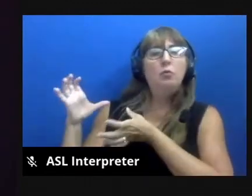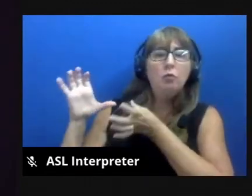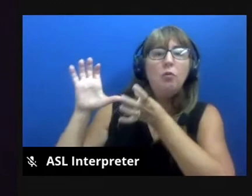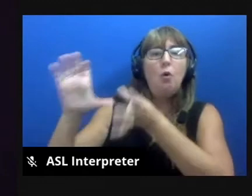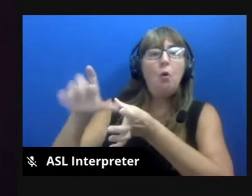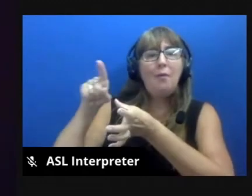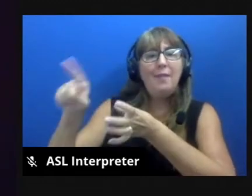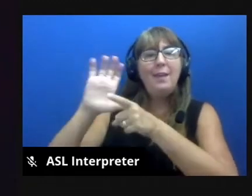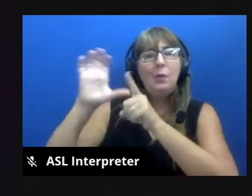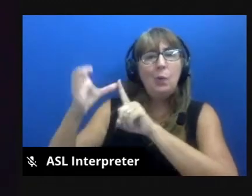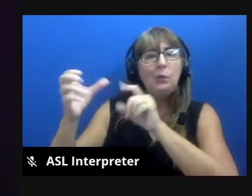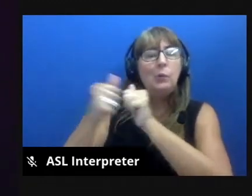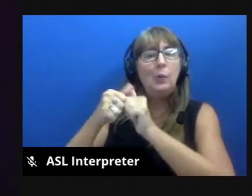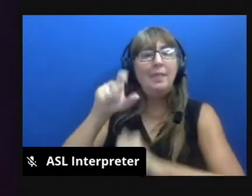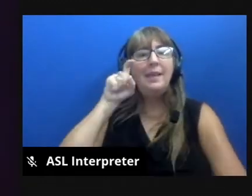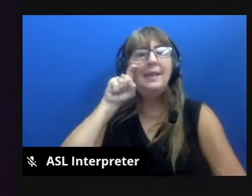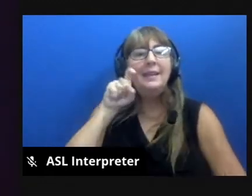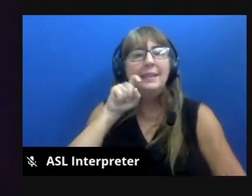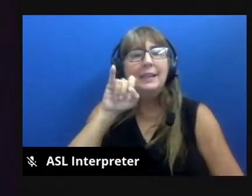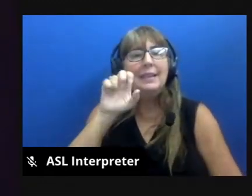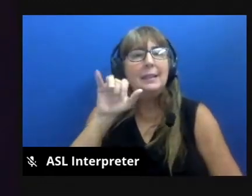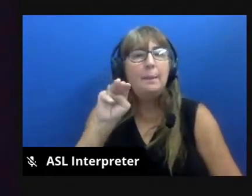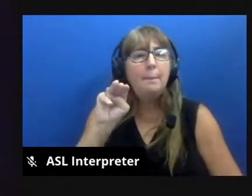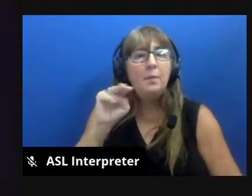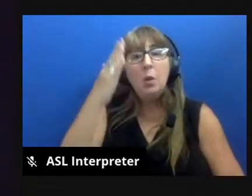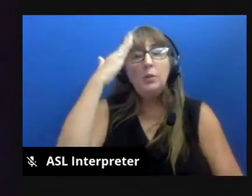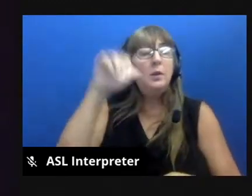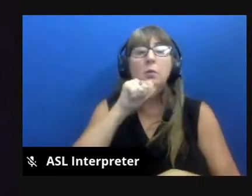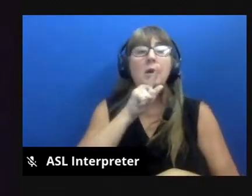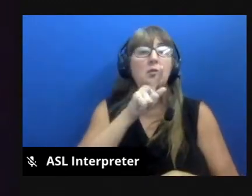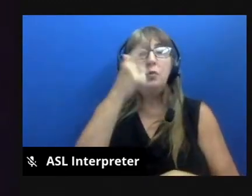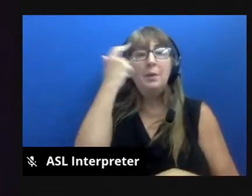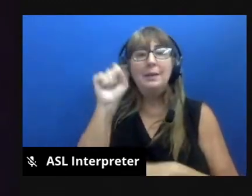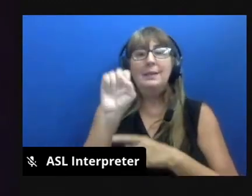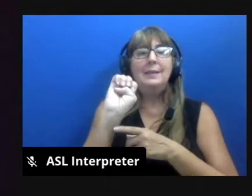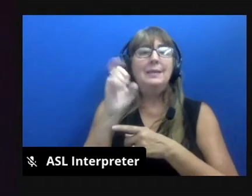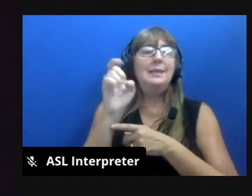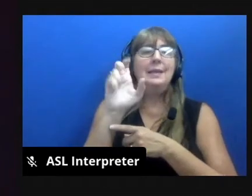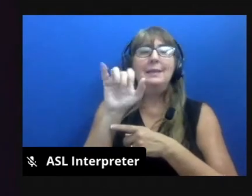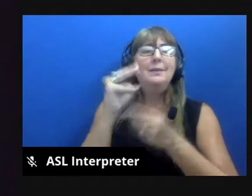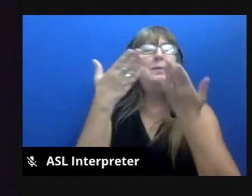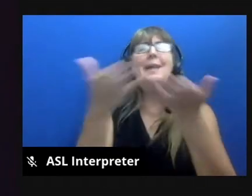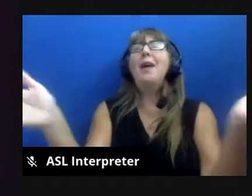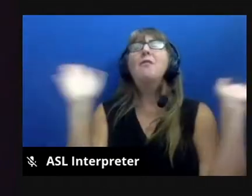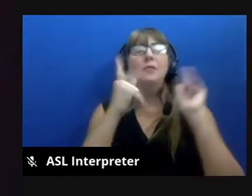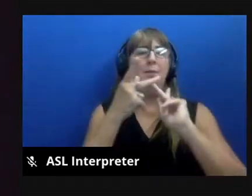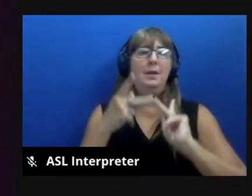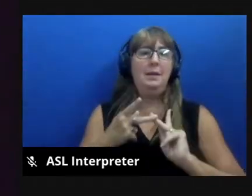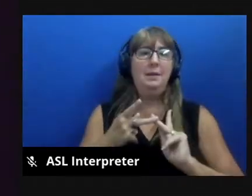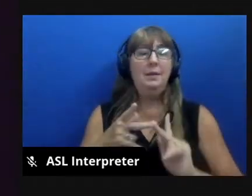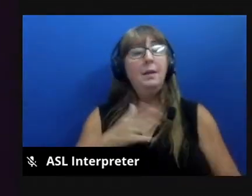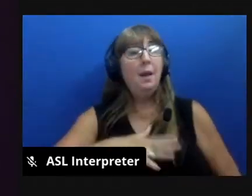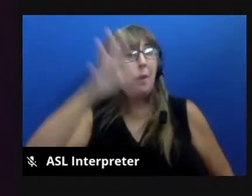with sexism, which we know can't be true because sexism is everywhere. My father was a stay-at-home dad.